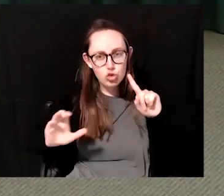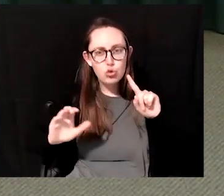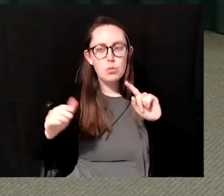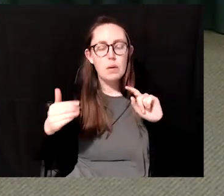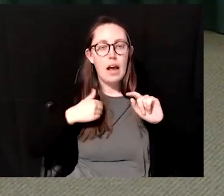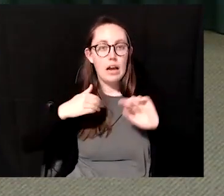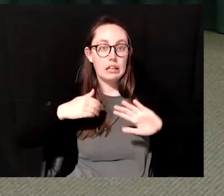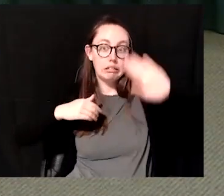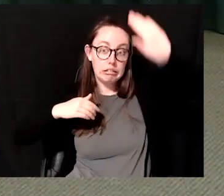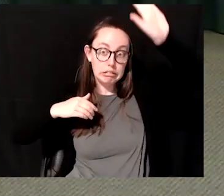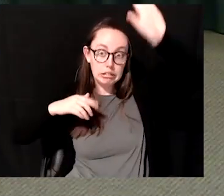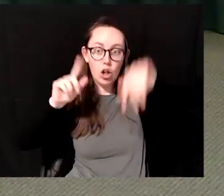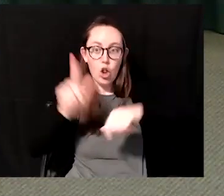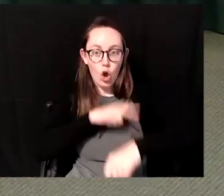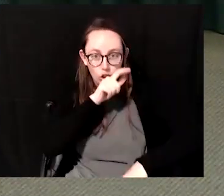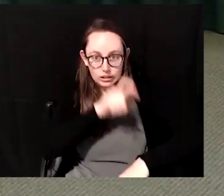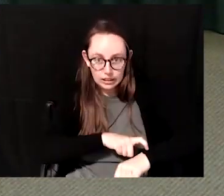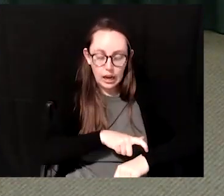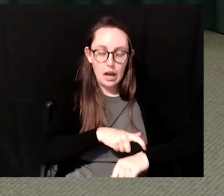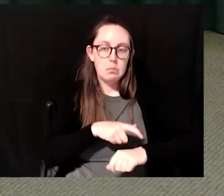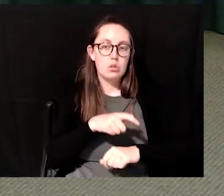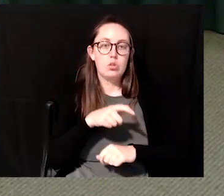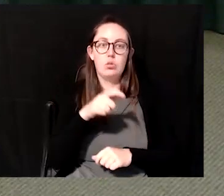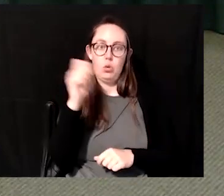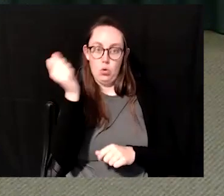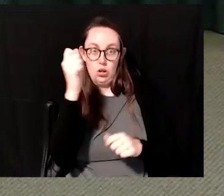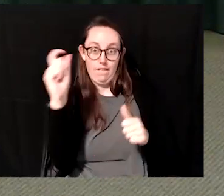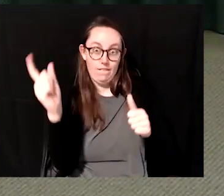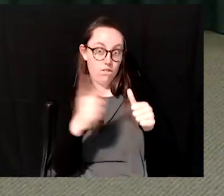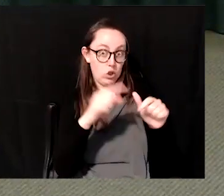first Frick but I appreciate your patience